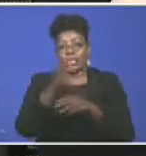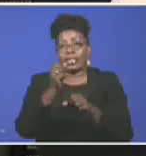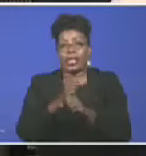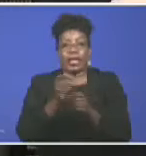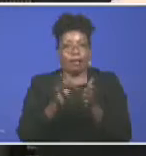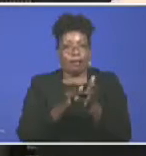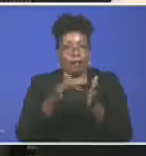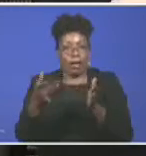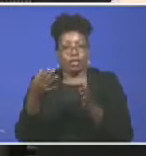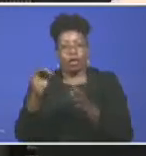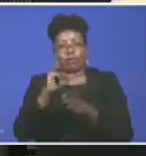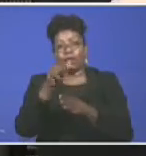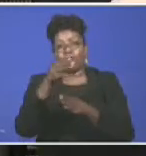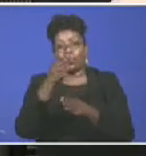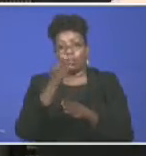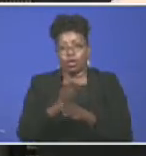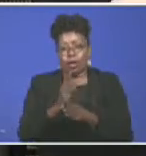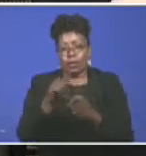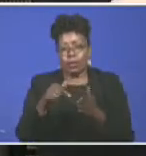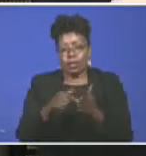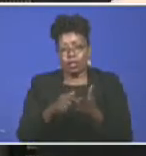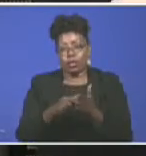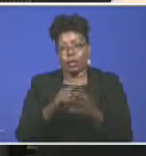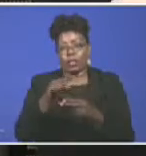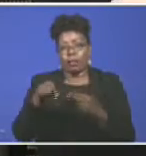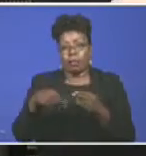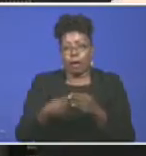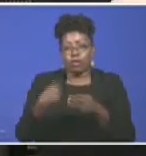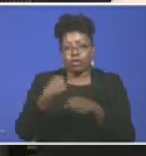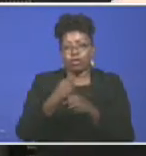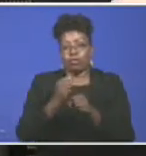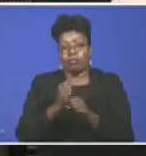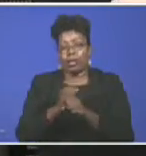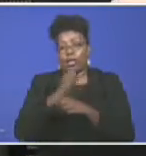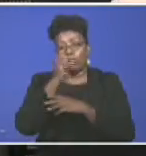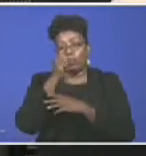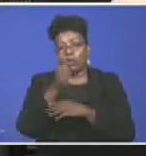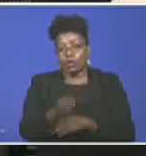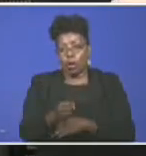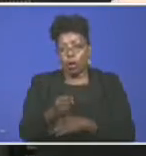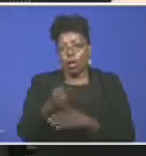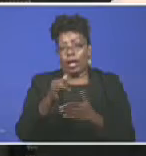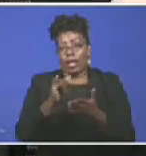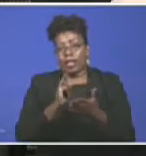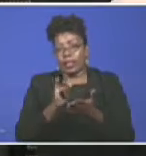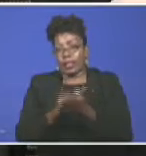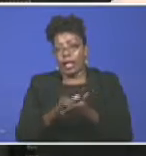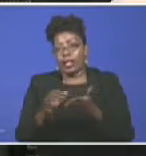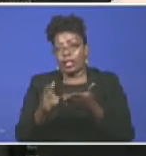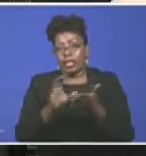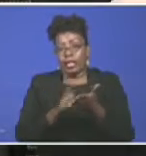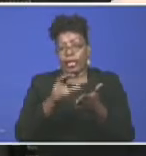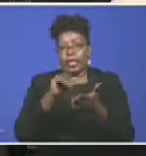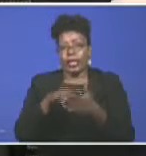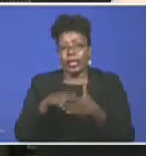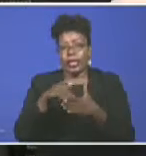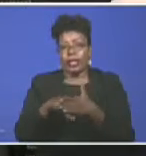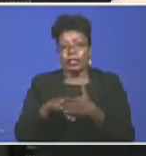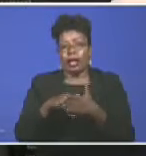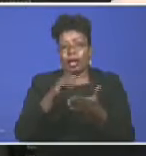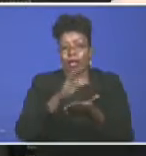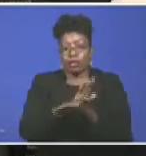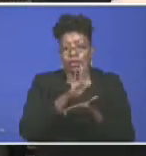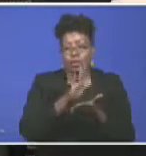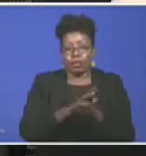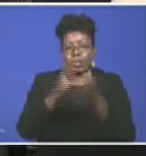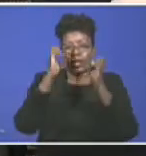of the jobs. And that is what this is all about. We want to make sure that the curricula in our institutions